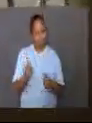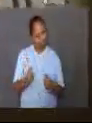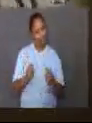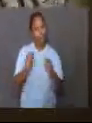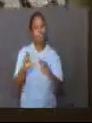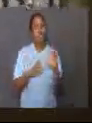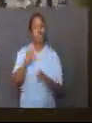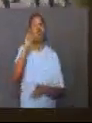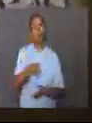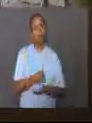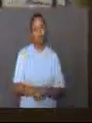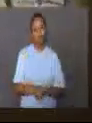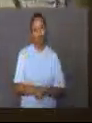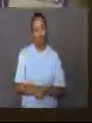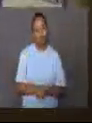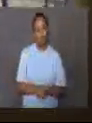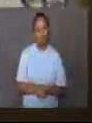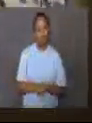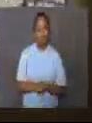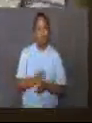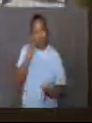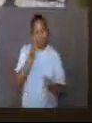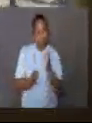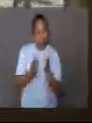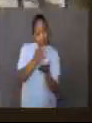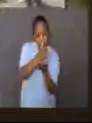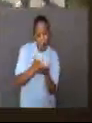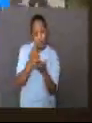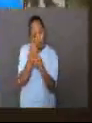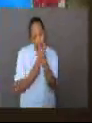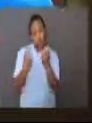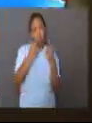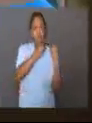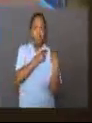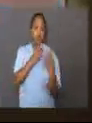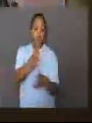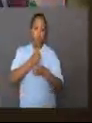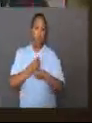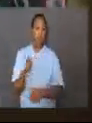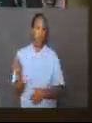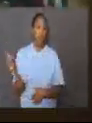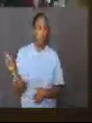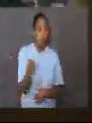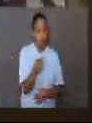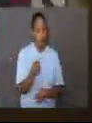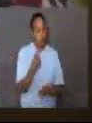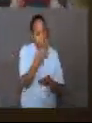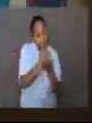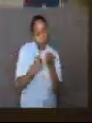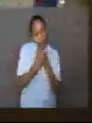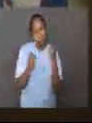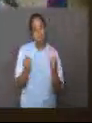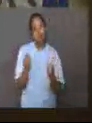effort. If only a few team members accepted the burden of hard work,